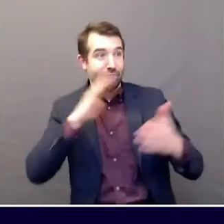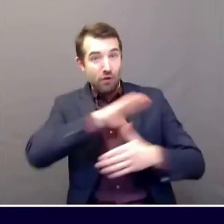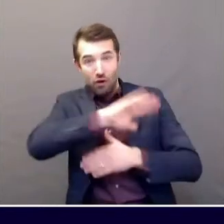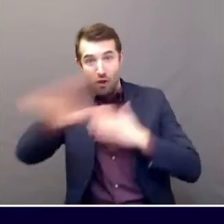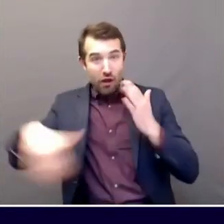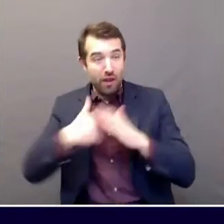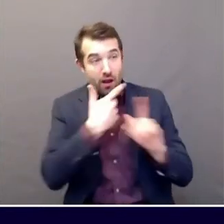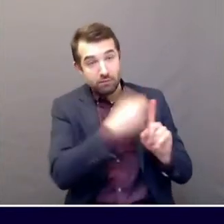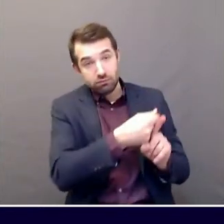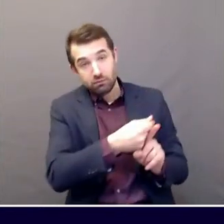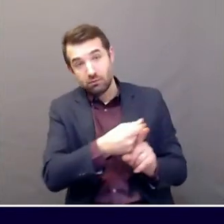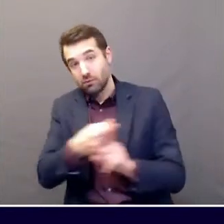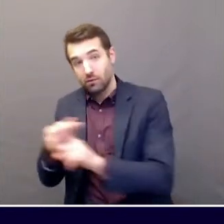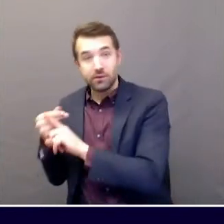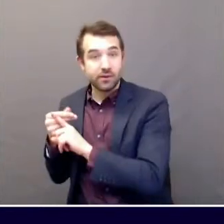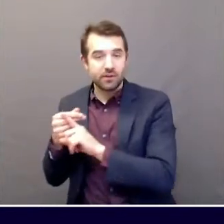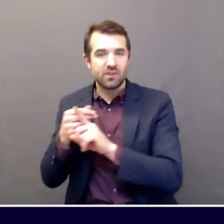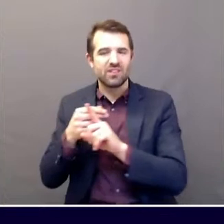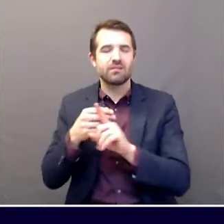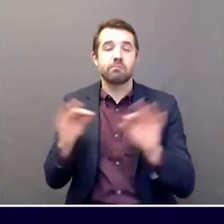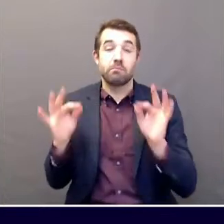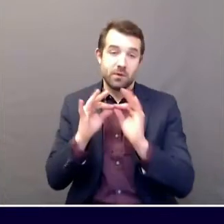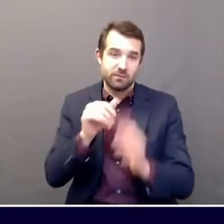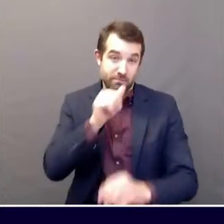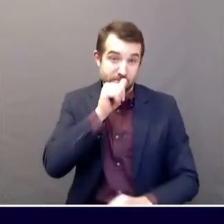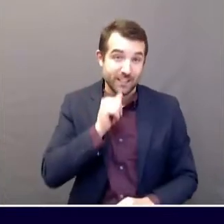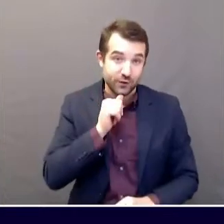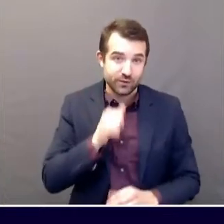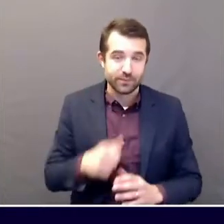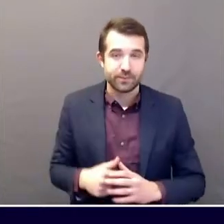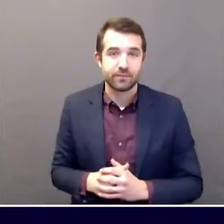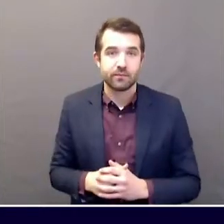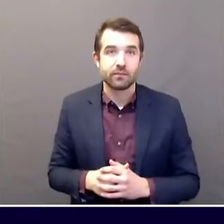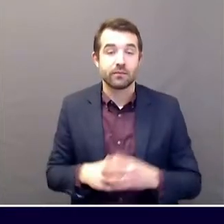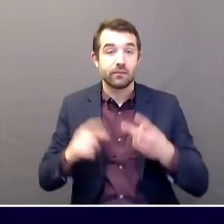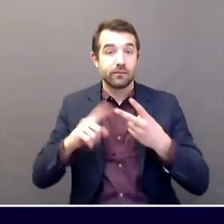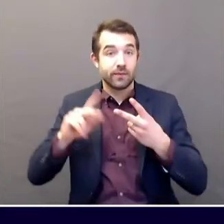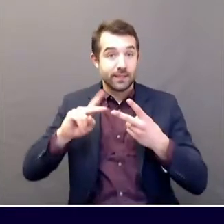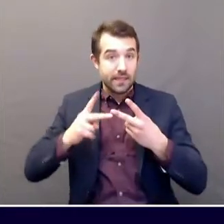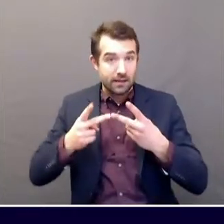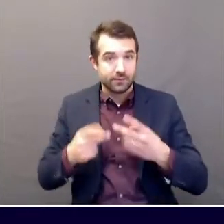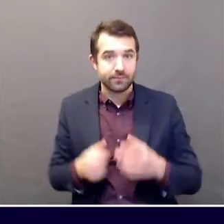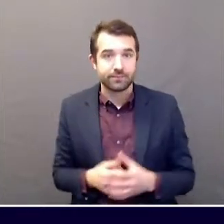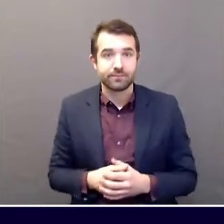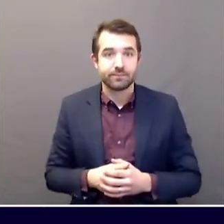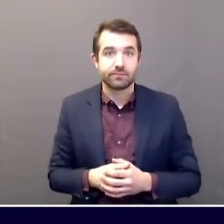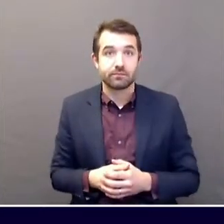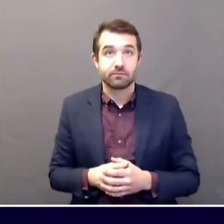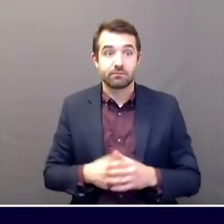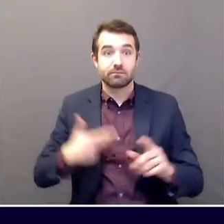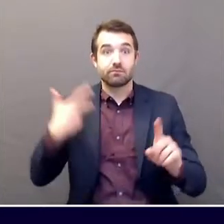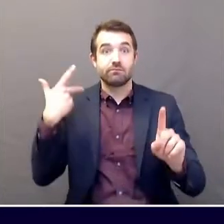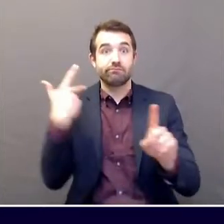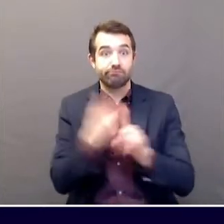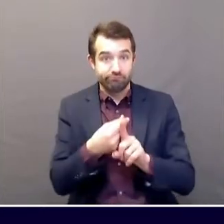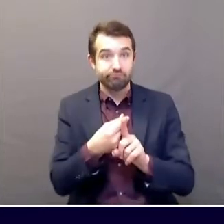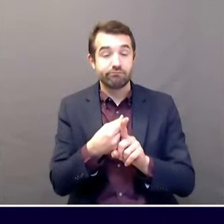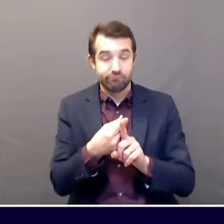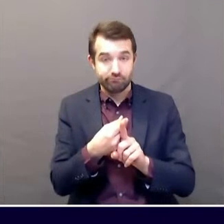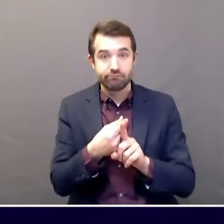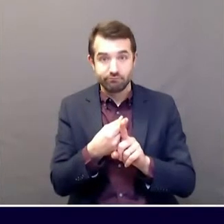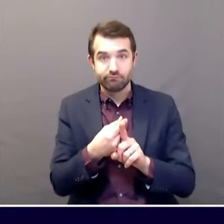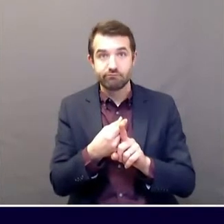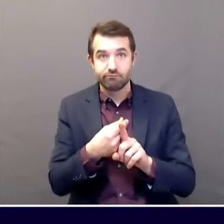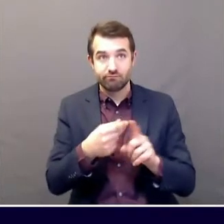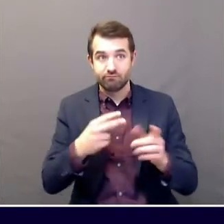process. The second is to remember that even though the vaccine and vaccination heralds the potential new beginning of getting